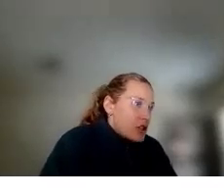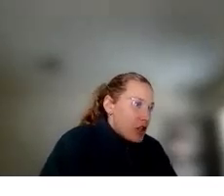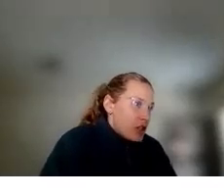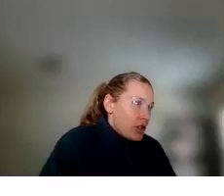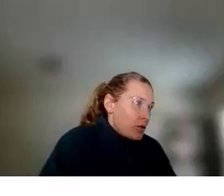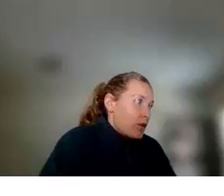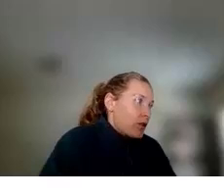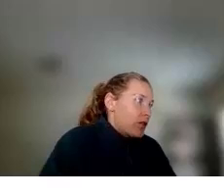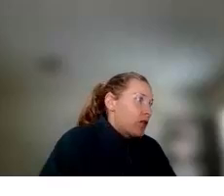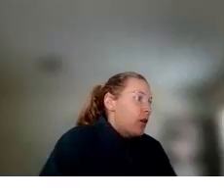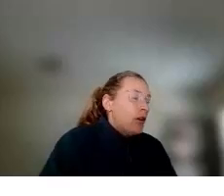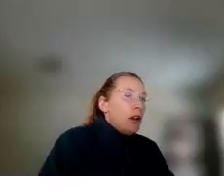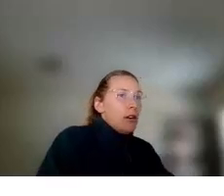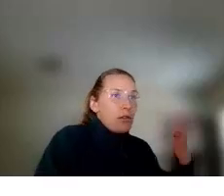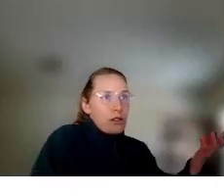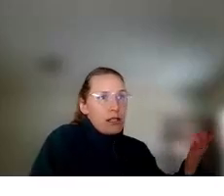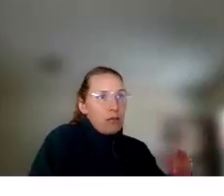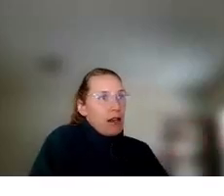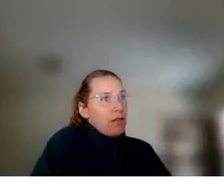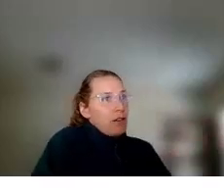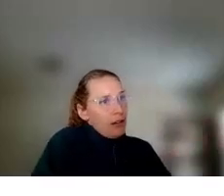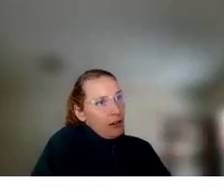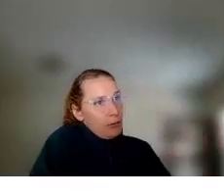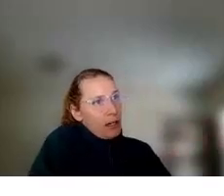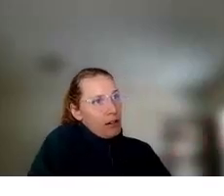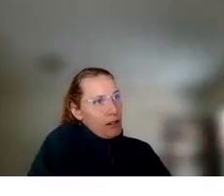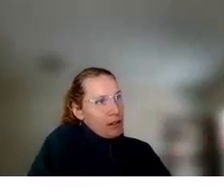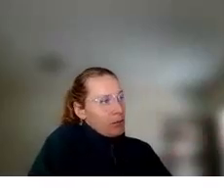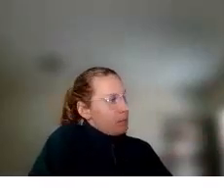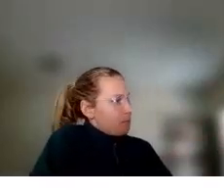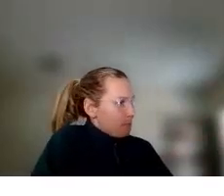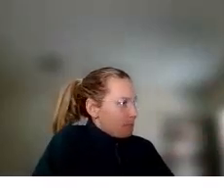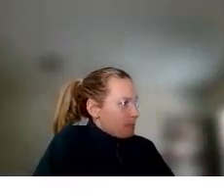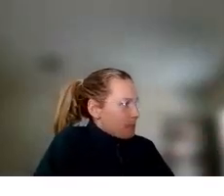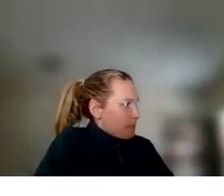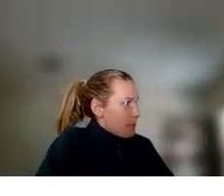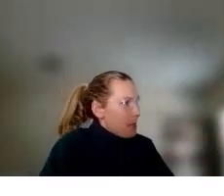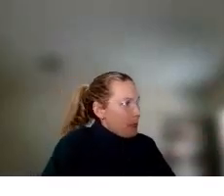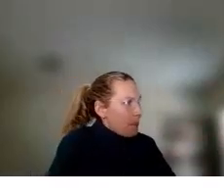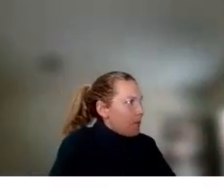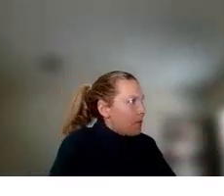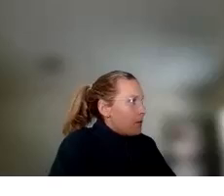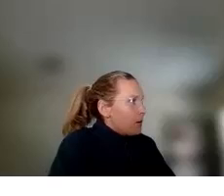seizure disorders, and of course, they may have a life-limiting illness.